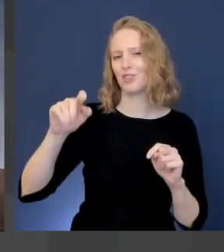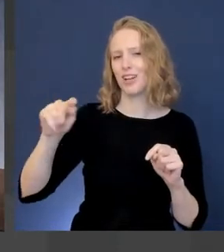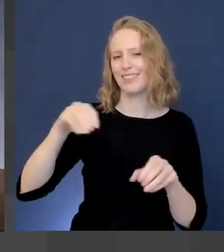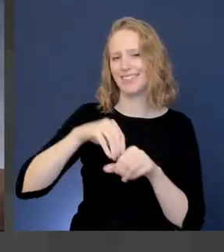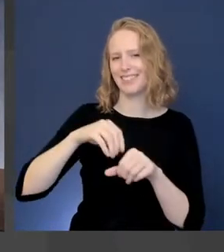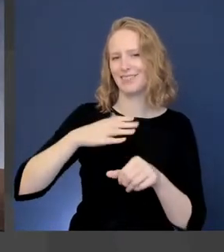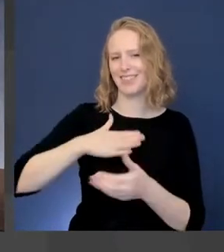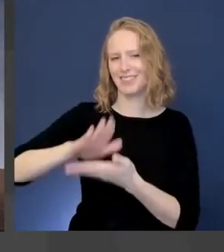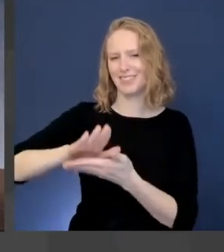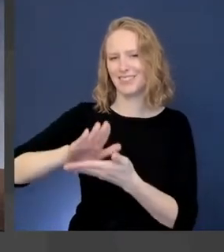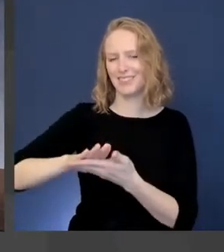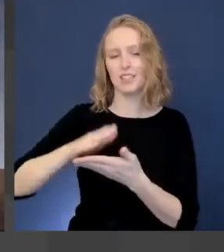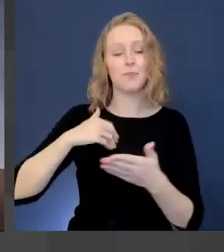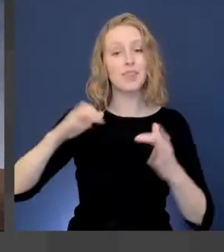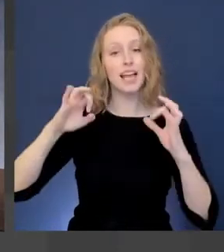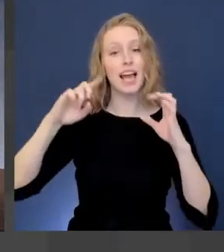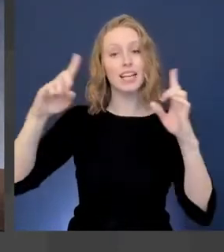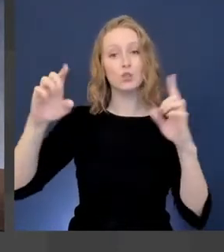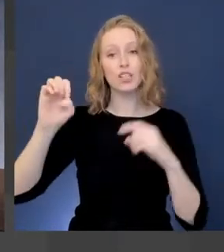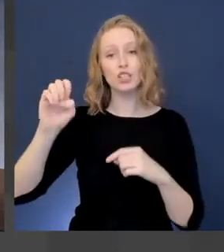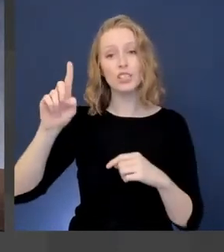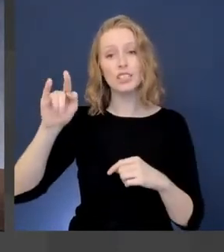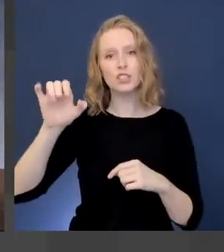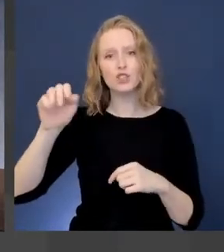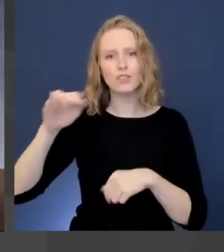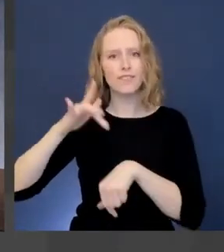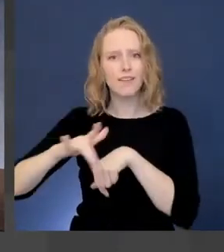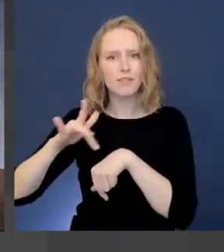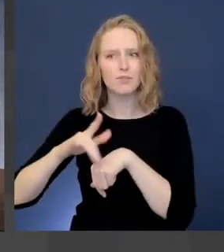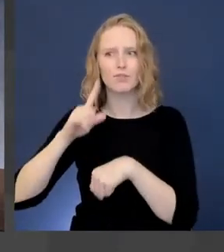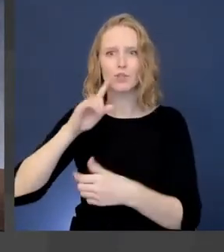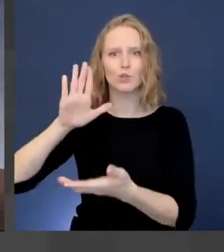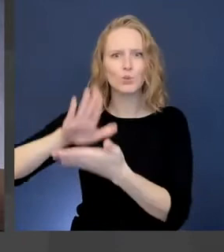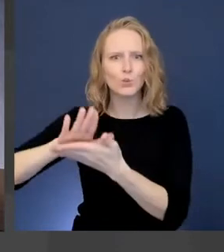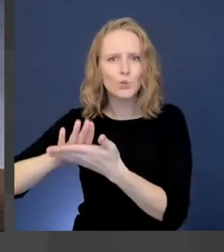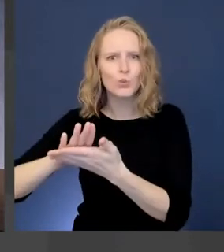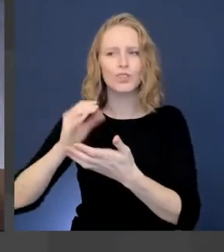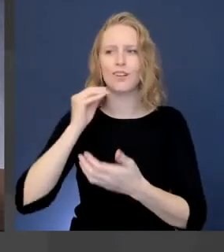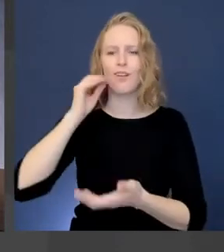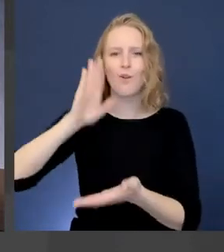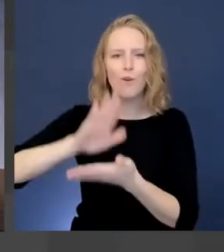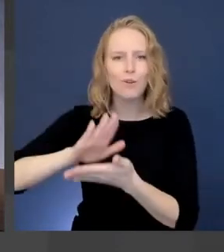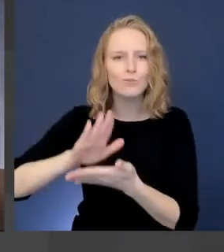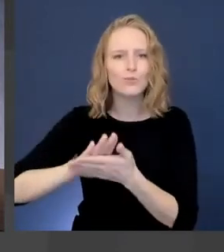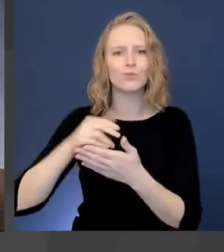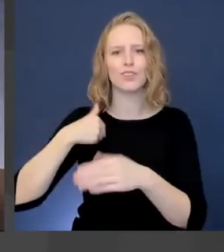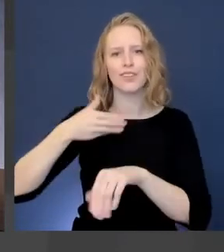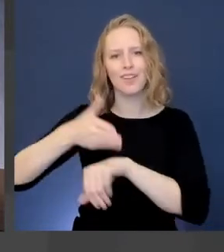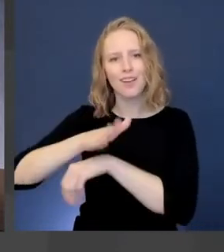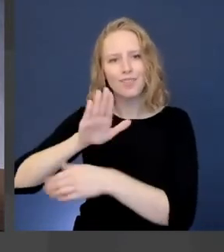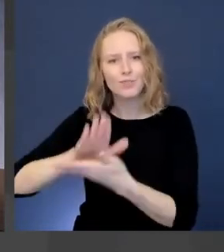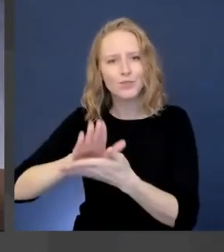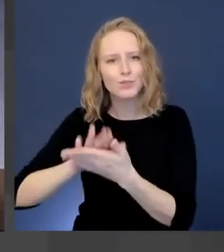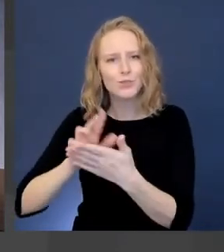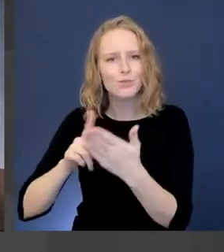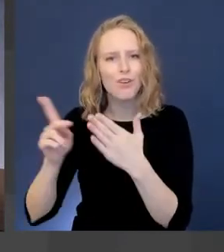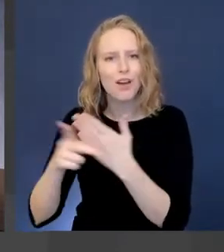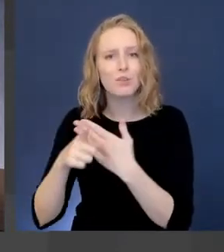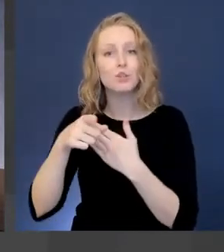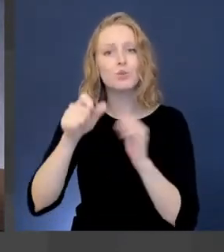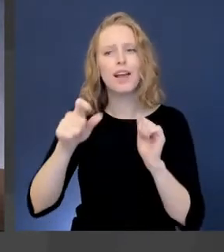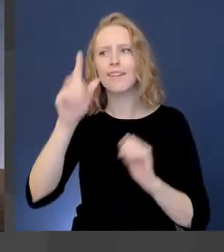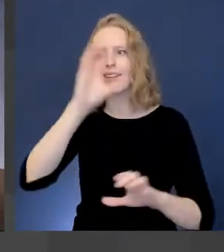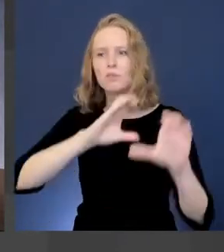for schools, homeschools, and after-school programs. You can explore awesome education content in Minecraft